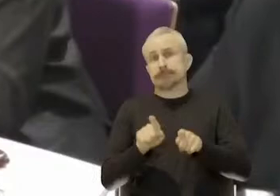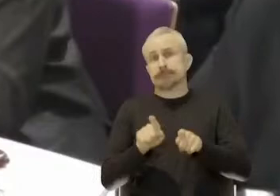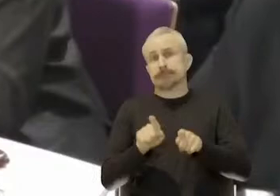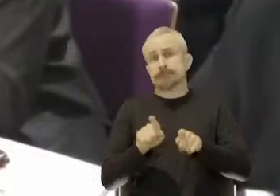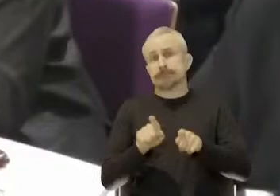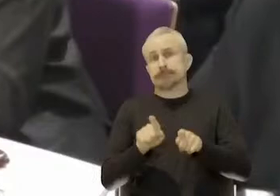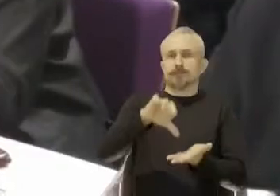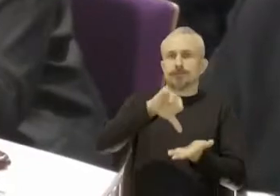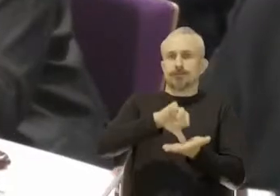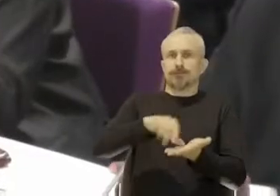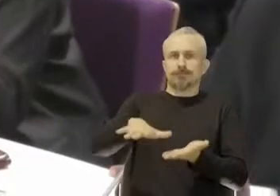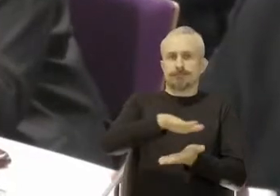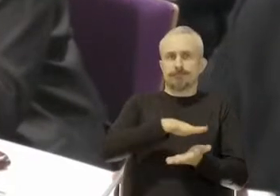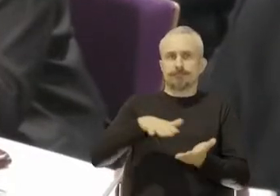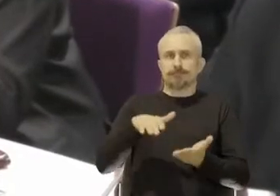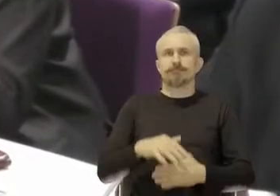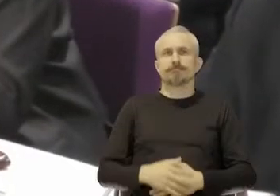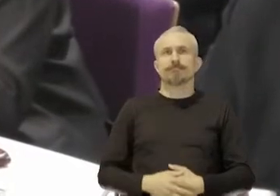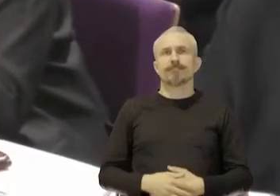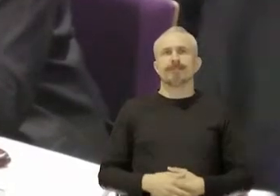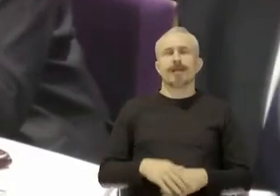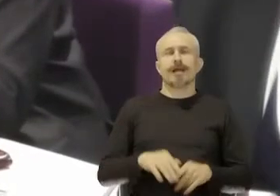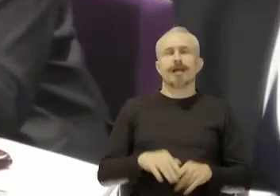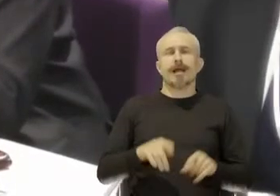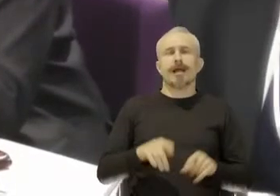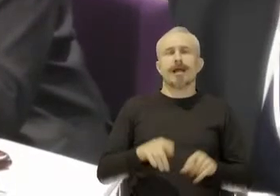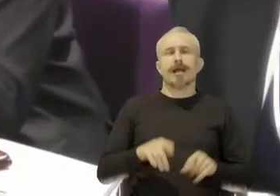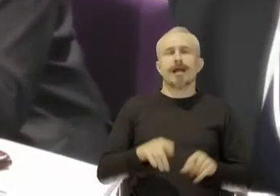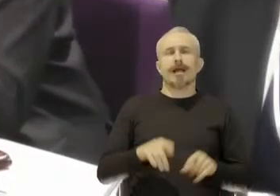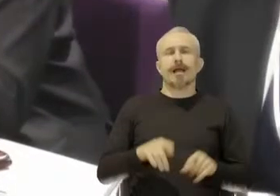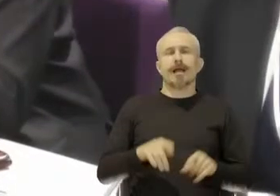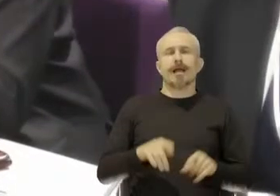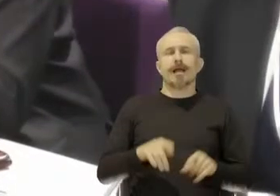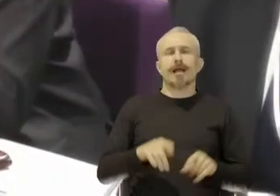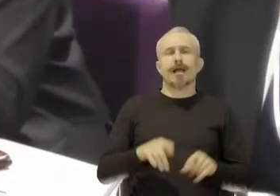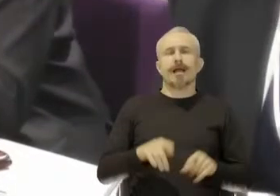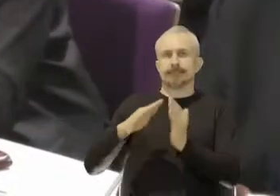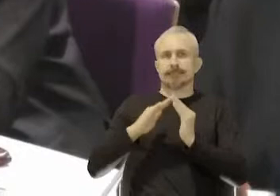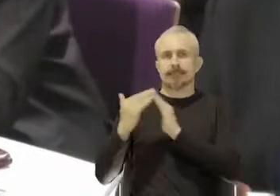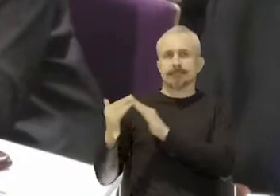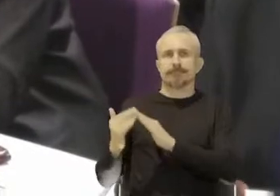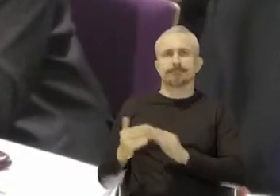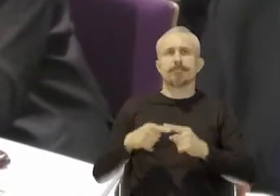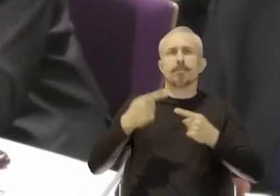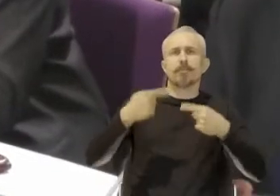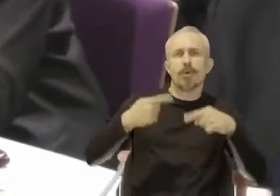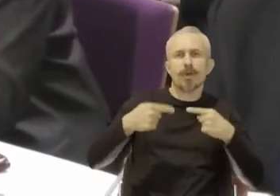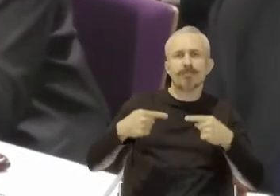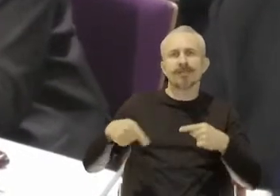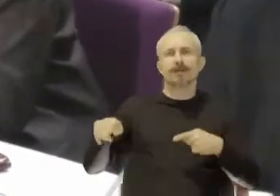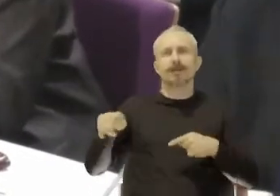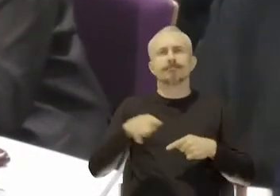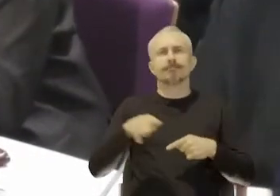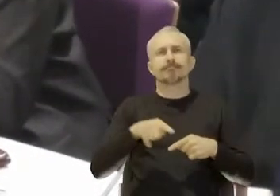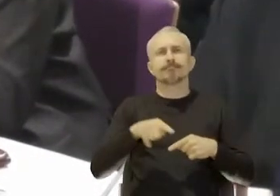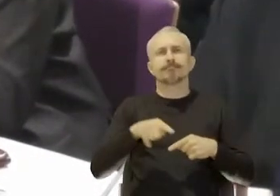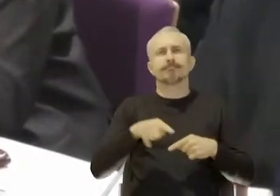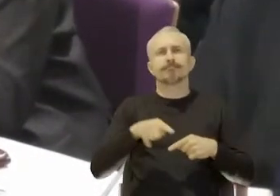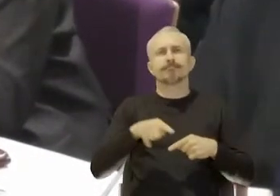hinder sustainable development, and these include urban poverty, urban sprawl, informal